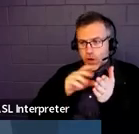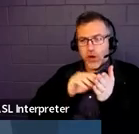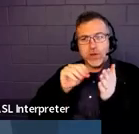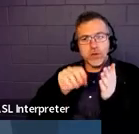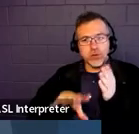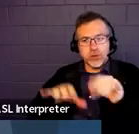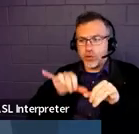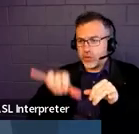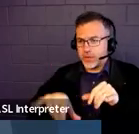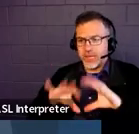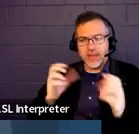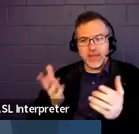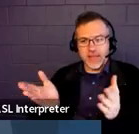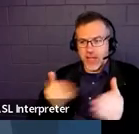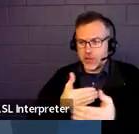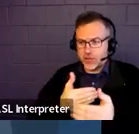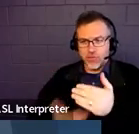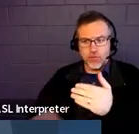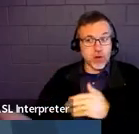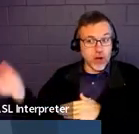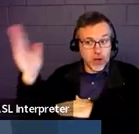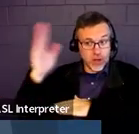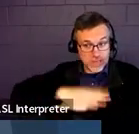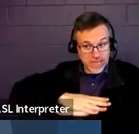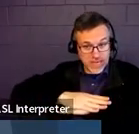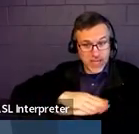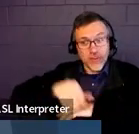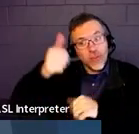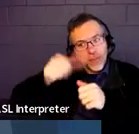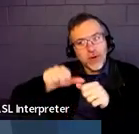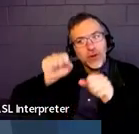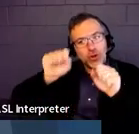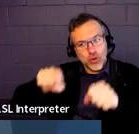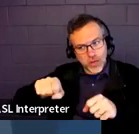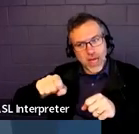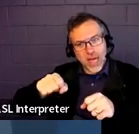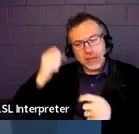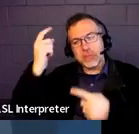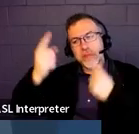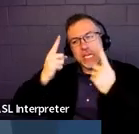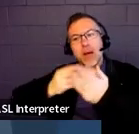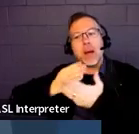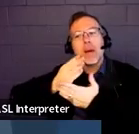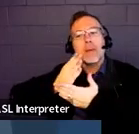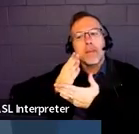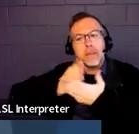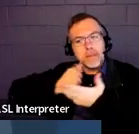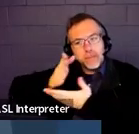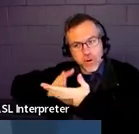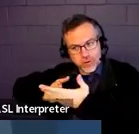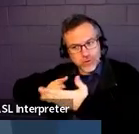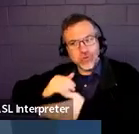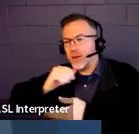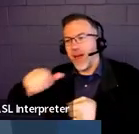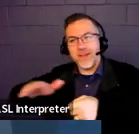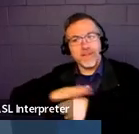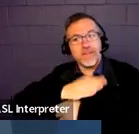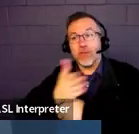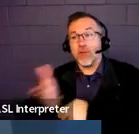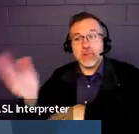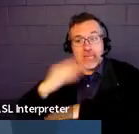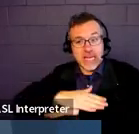day. Remember, we can think of partial days. We can look at job opportunities in the